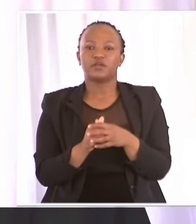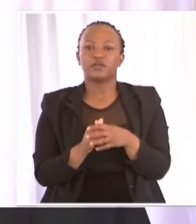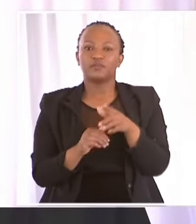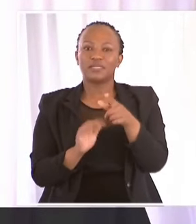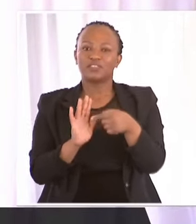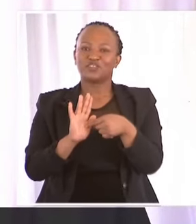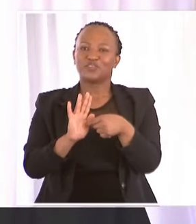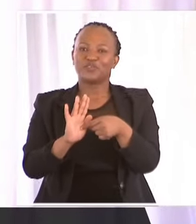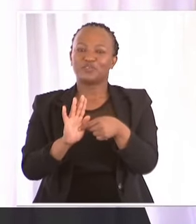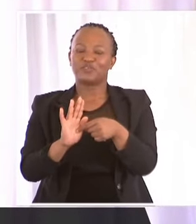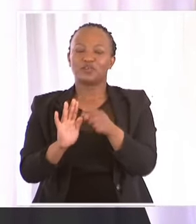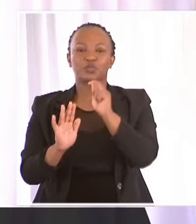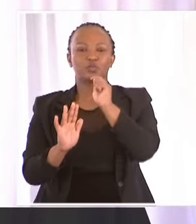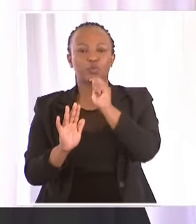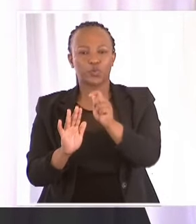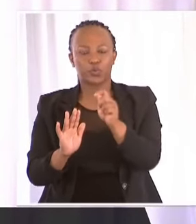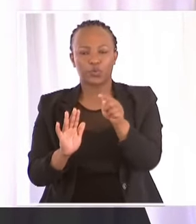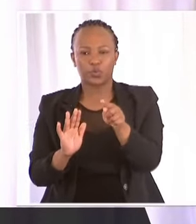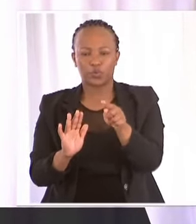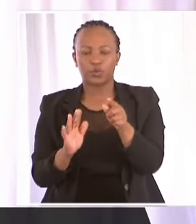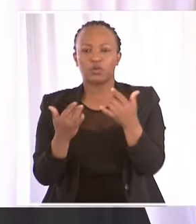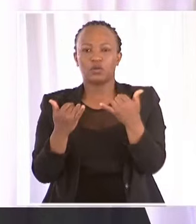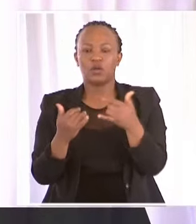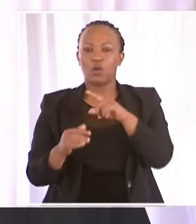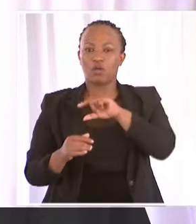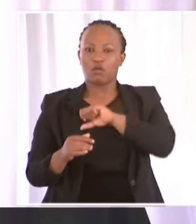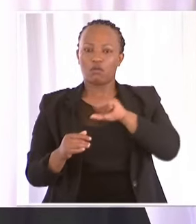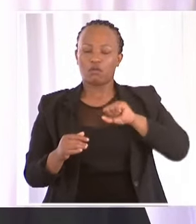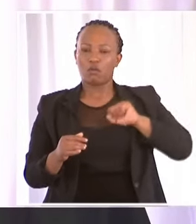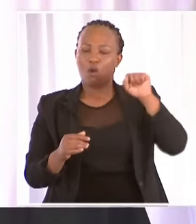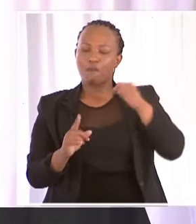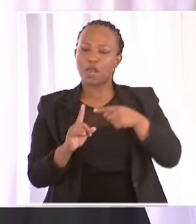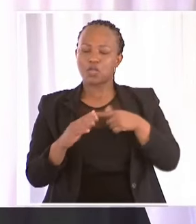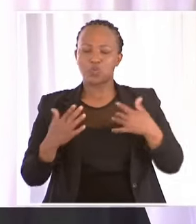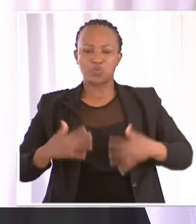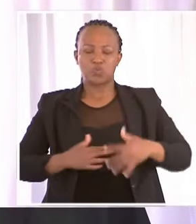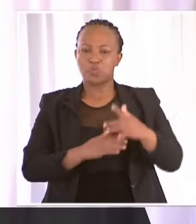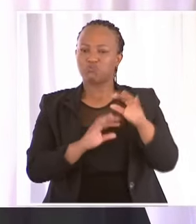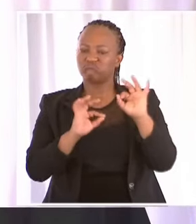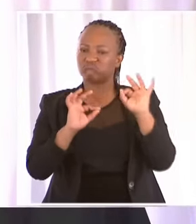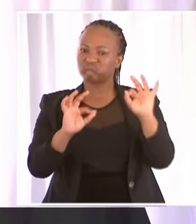truly great comrade.